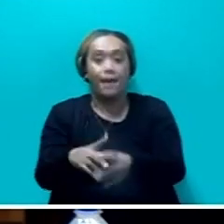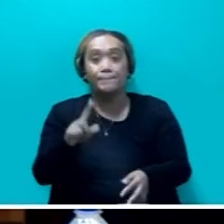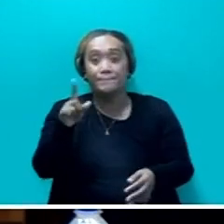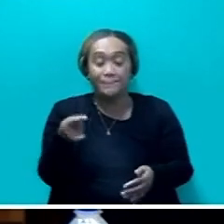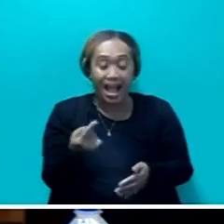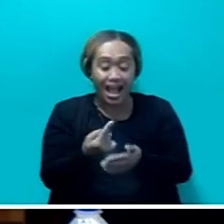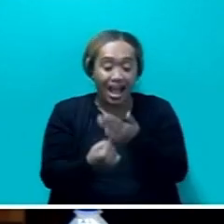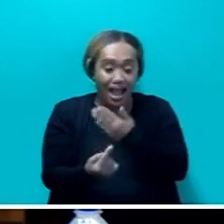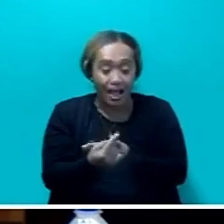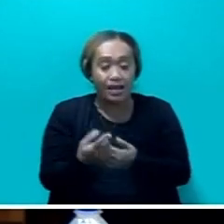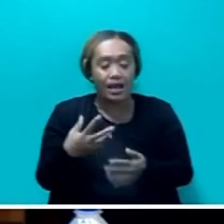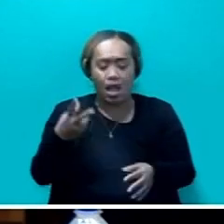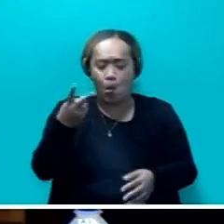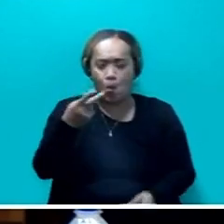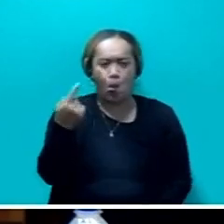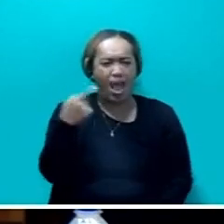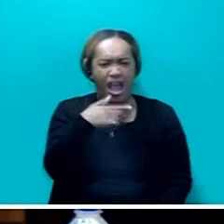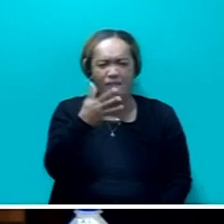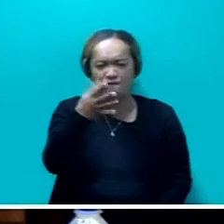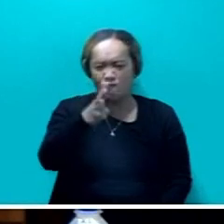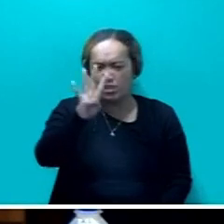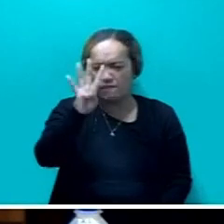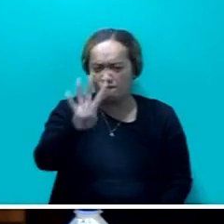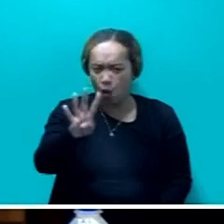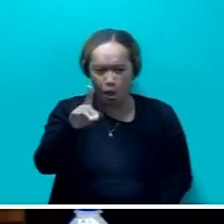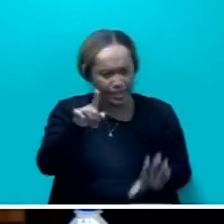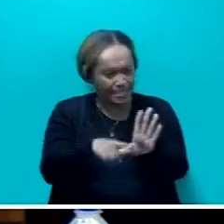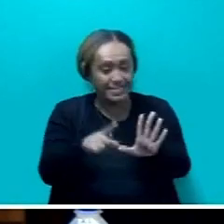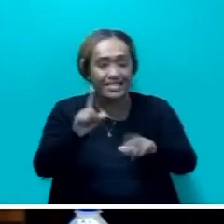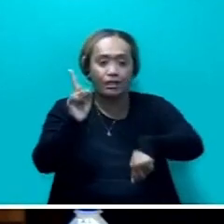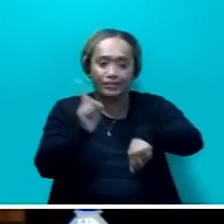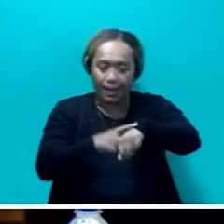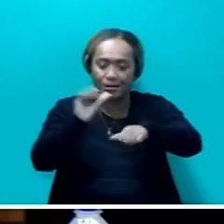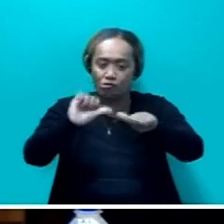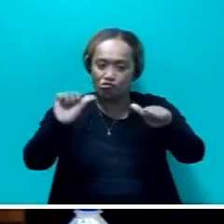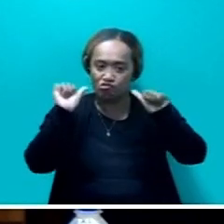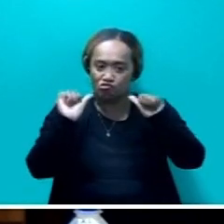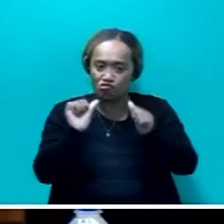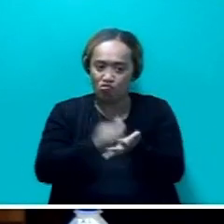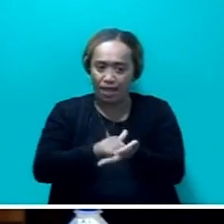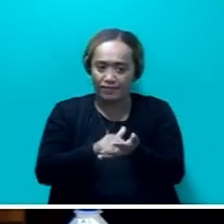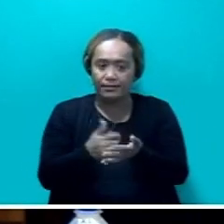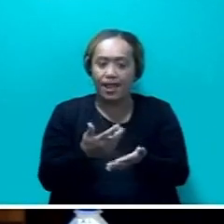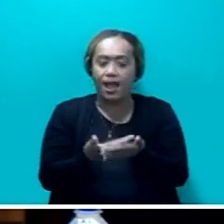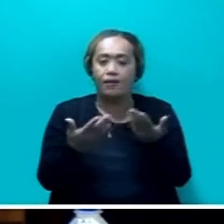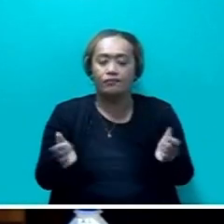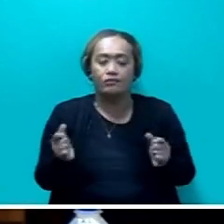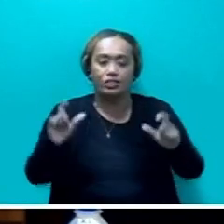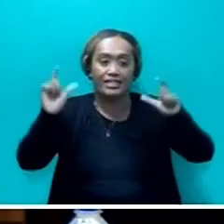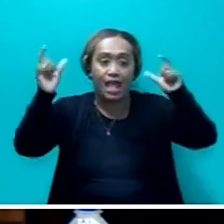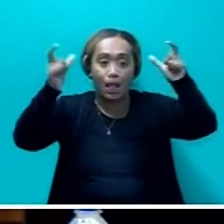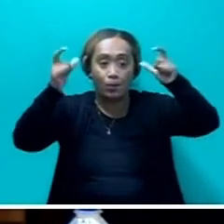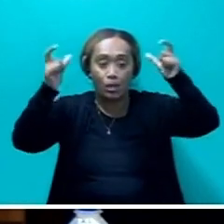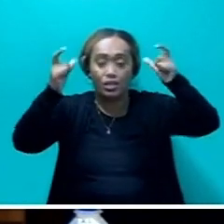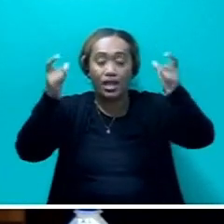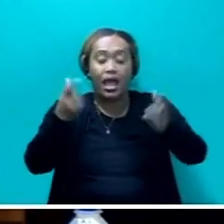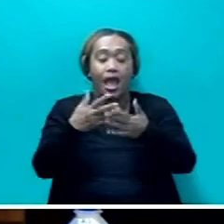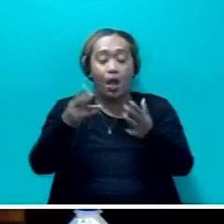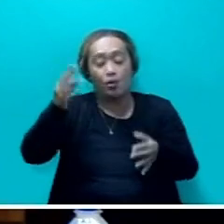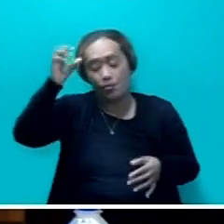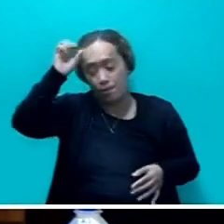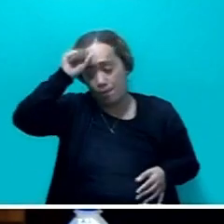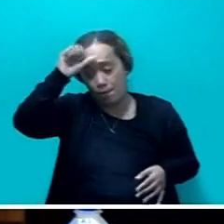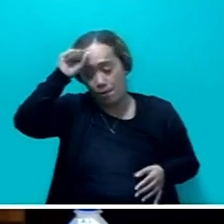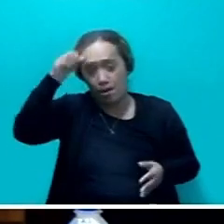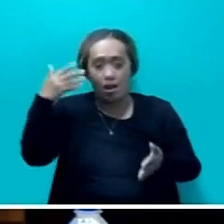after 144 years, the time is right, not only for the celebration and commemoration of our